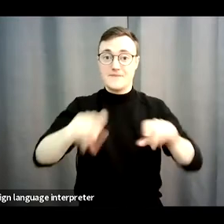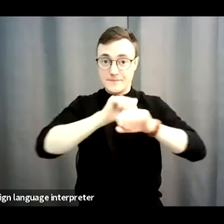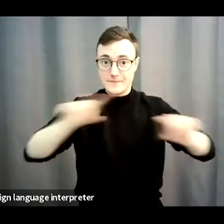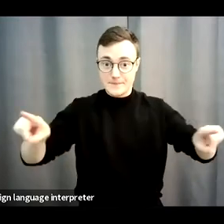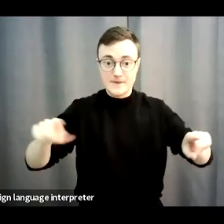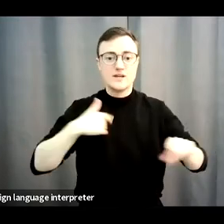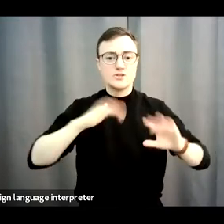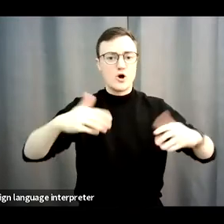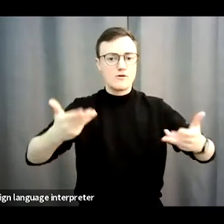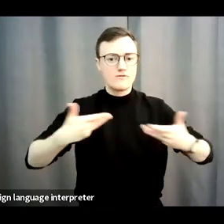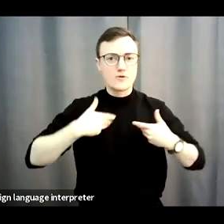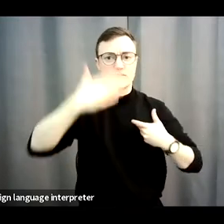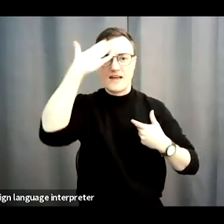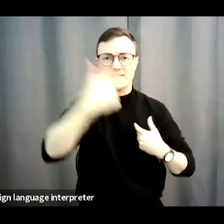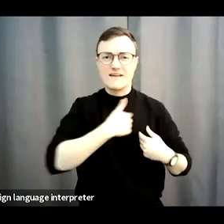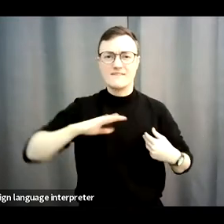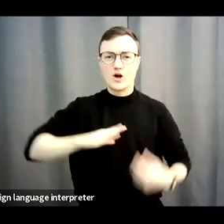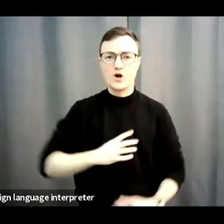230 participants registered.